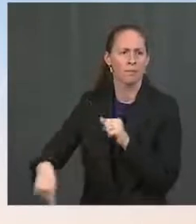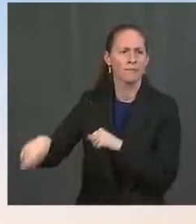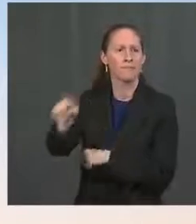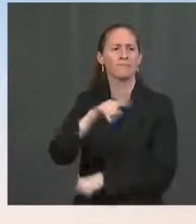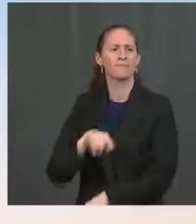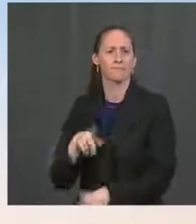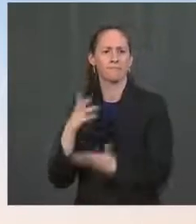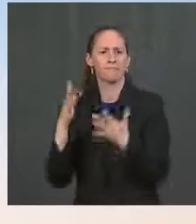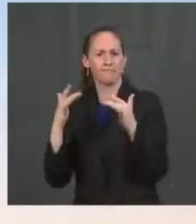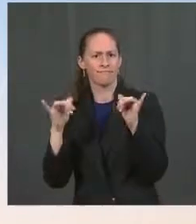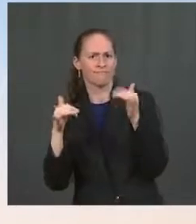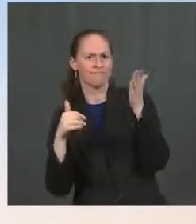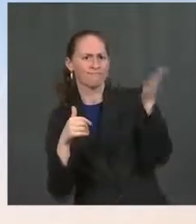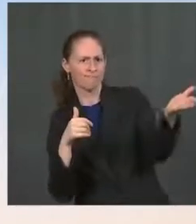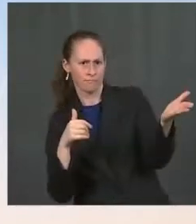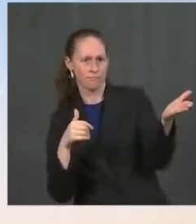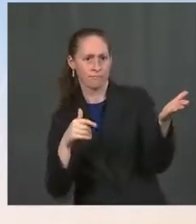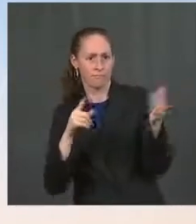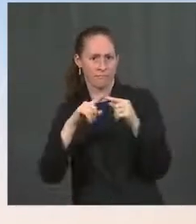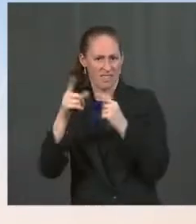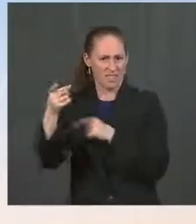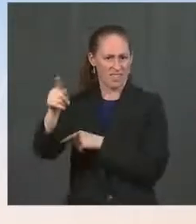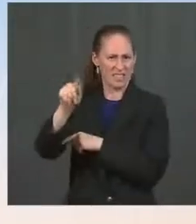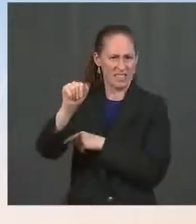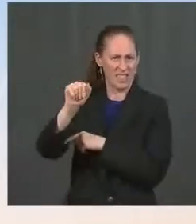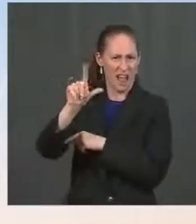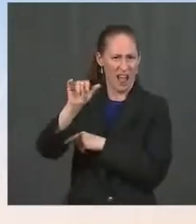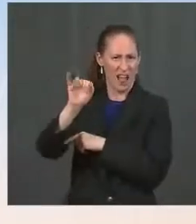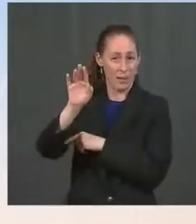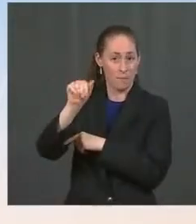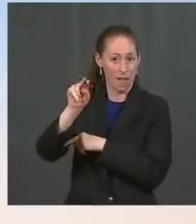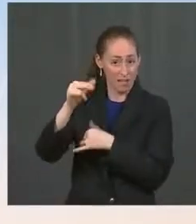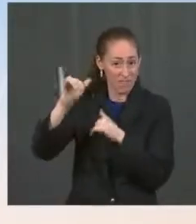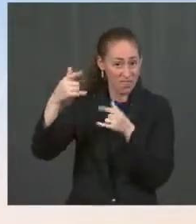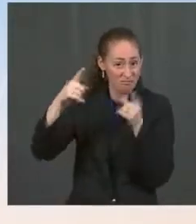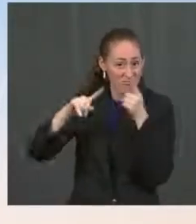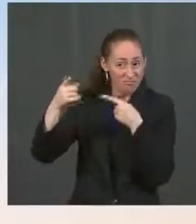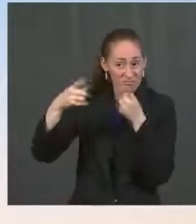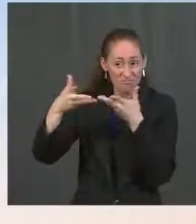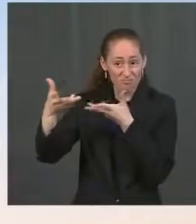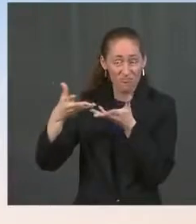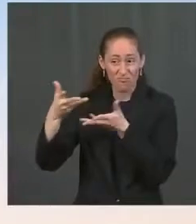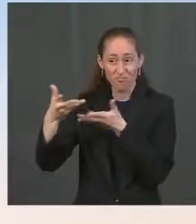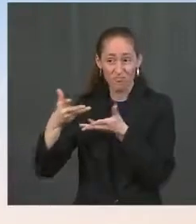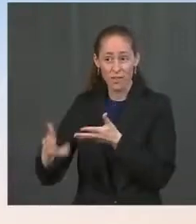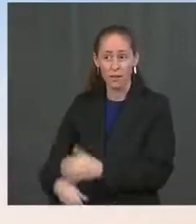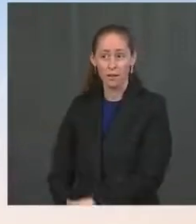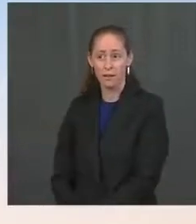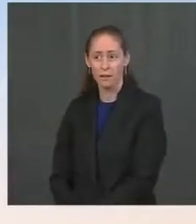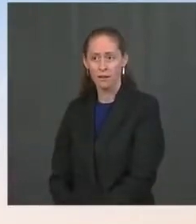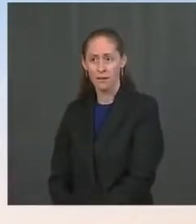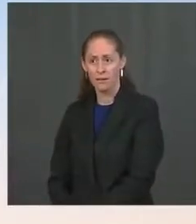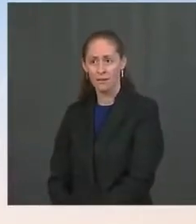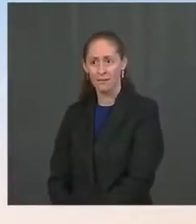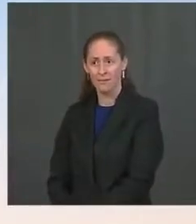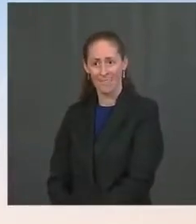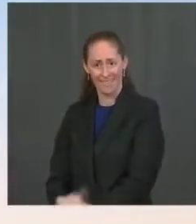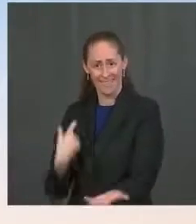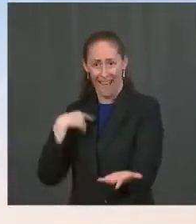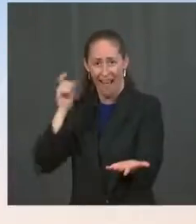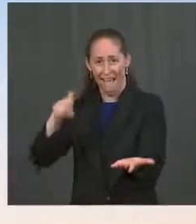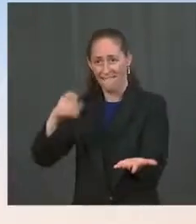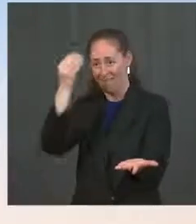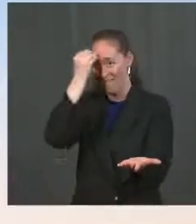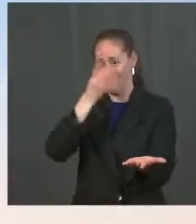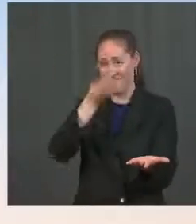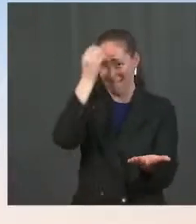and Afghan allies out of Afghanistan right now? Well, there was I don't know if it requires me saying that. It was in the statement, but we